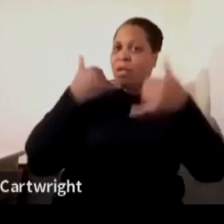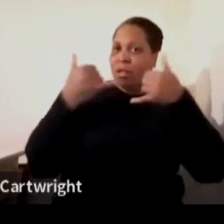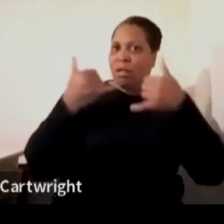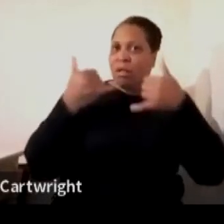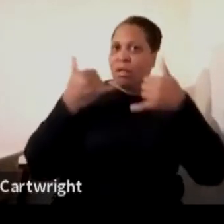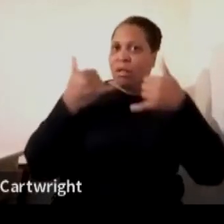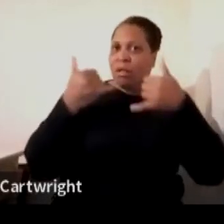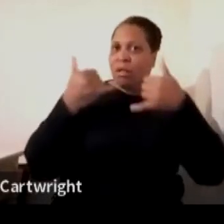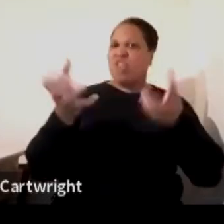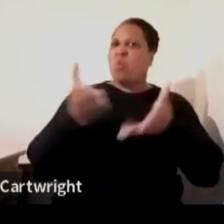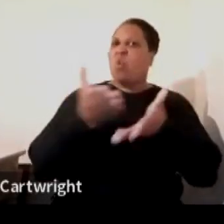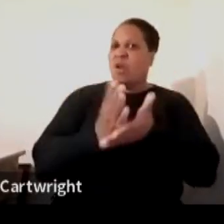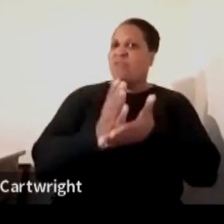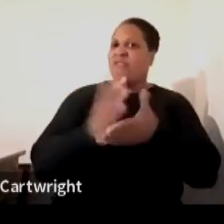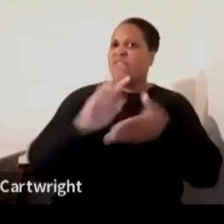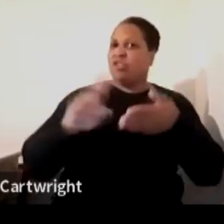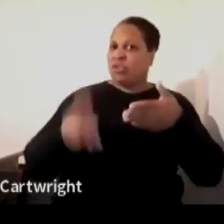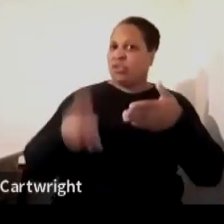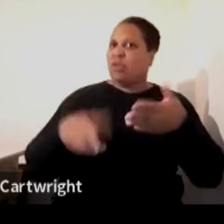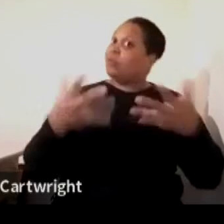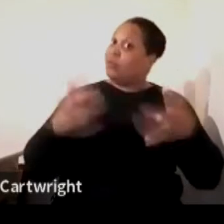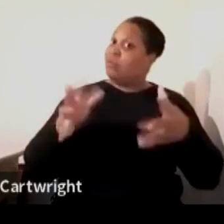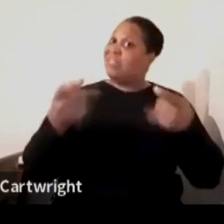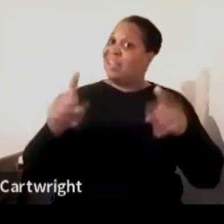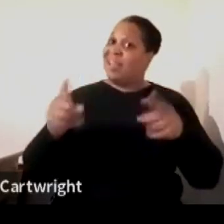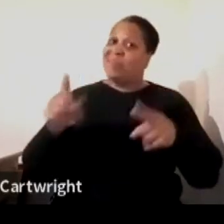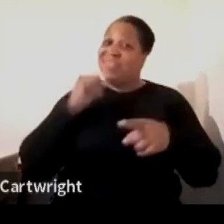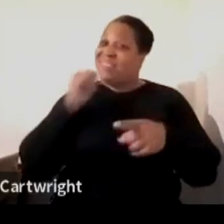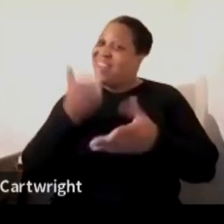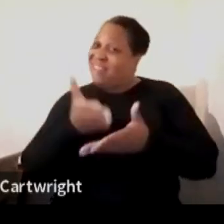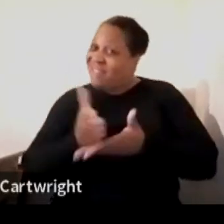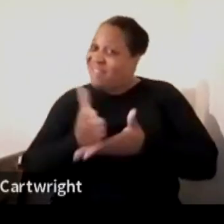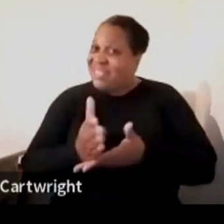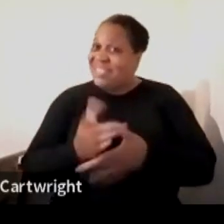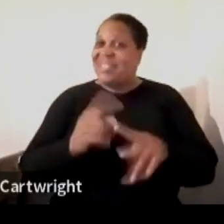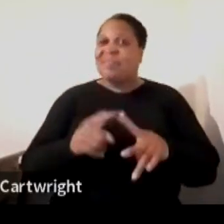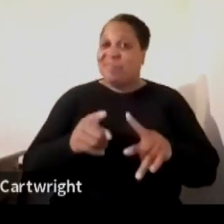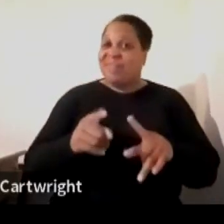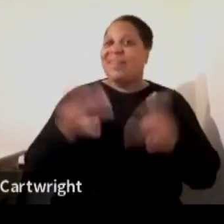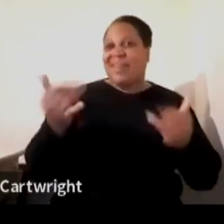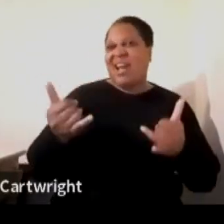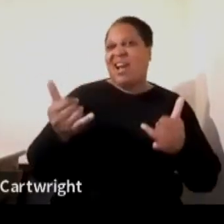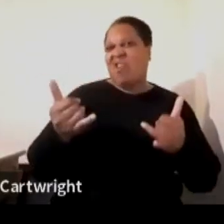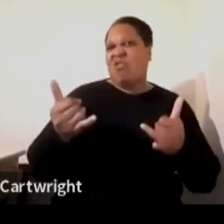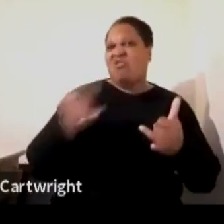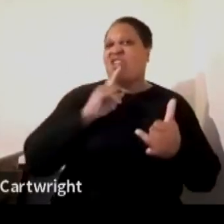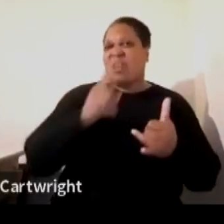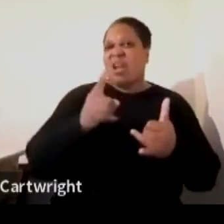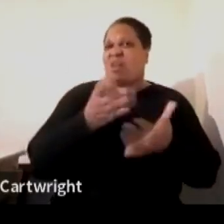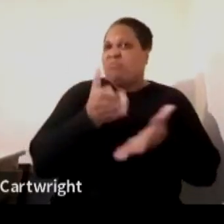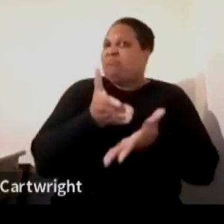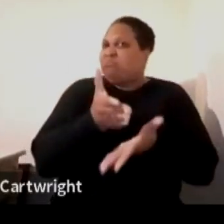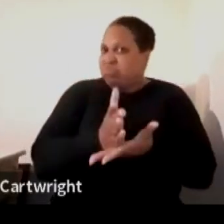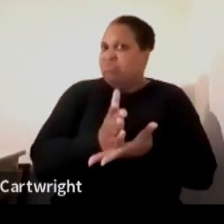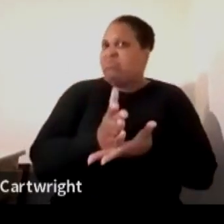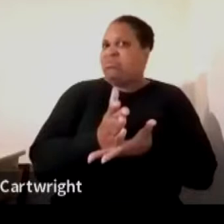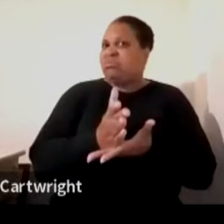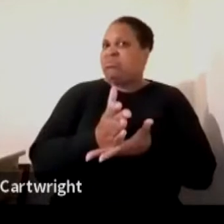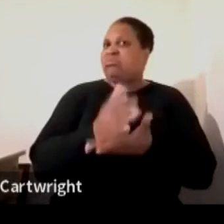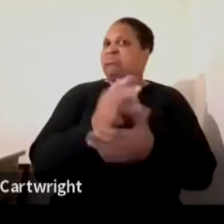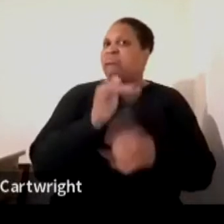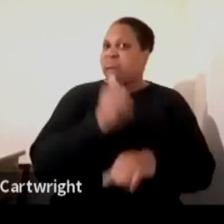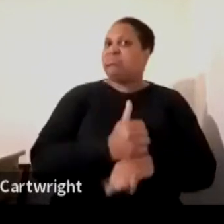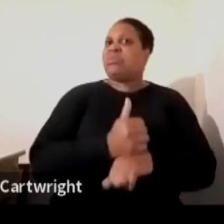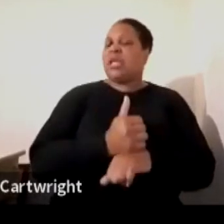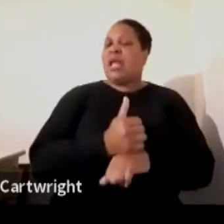this has already kind of been happening, I guess, unofficially, but we're just kind of going to formalize the process. And as the CMO again alluded